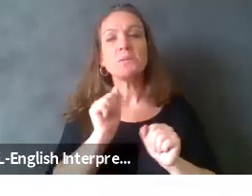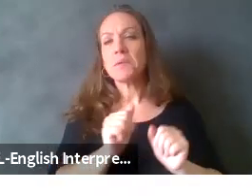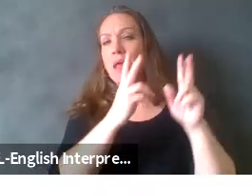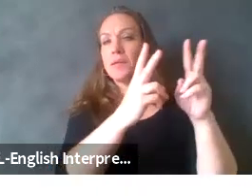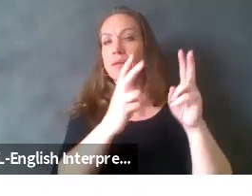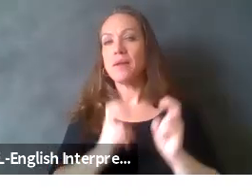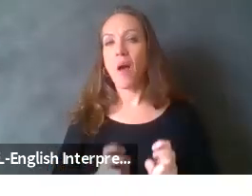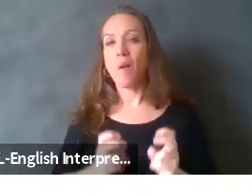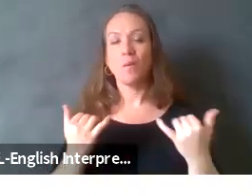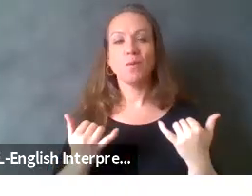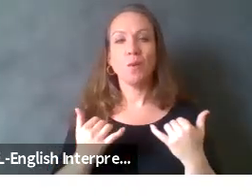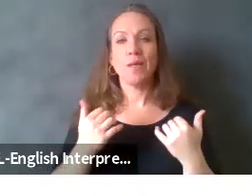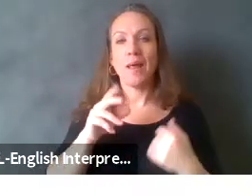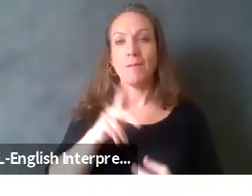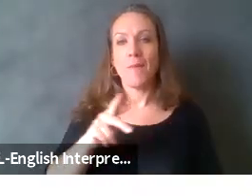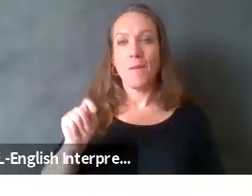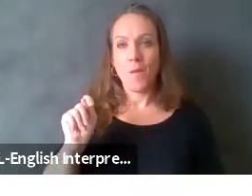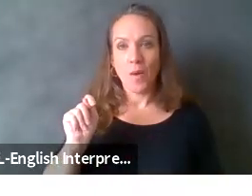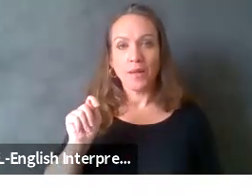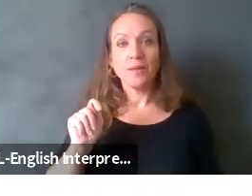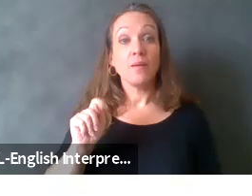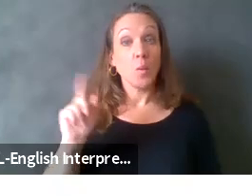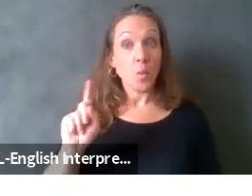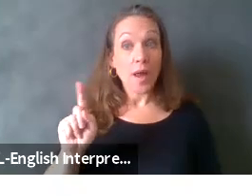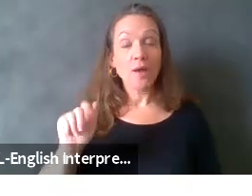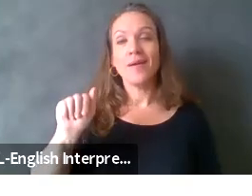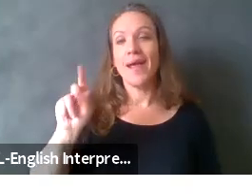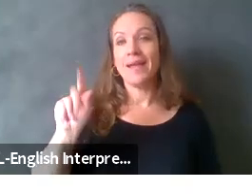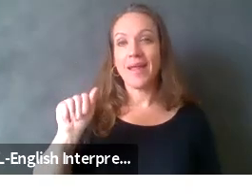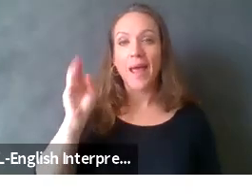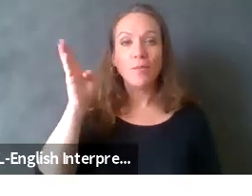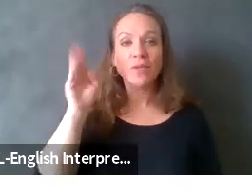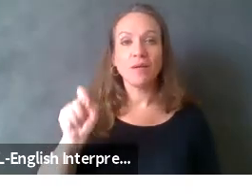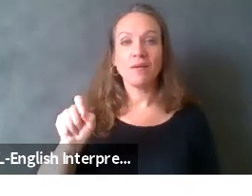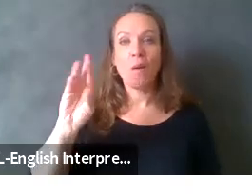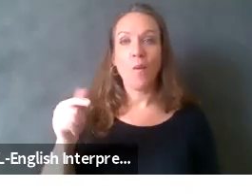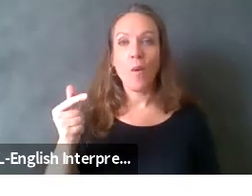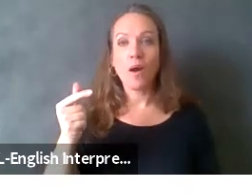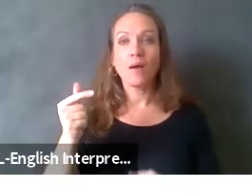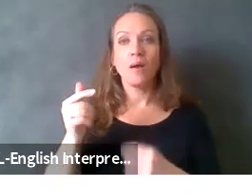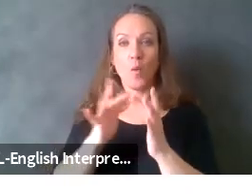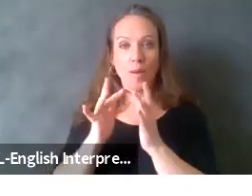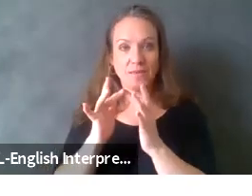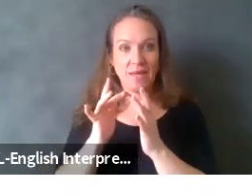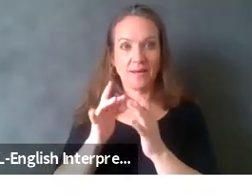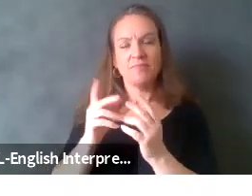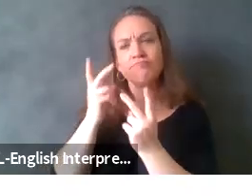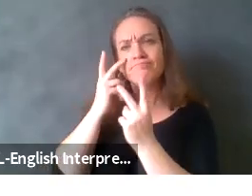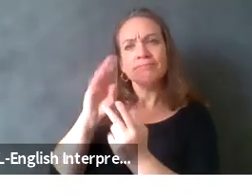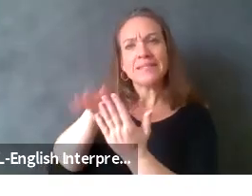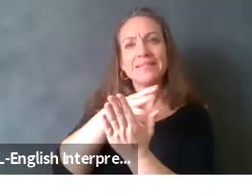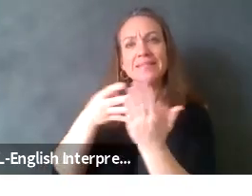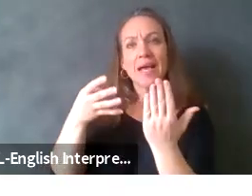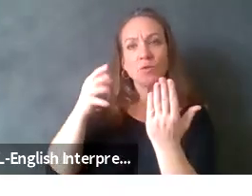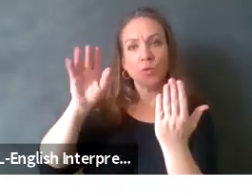today's PowerPoint presentation at the adapresentations.org webpage in the Schedule section of